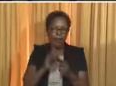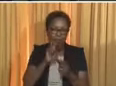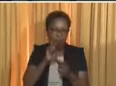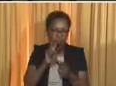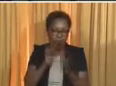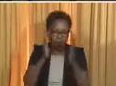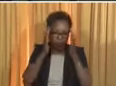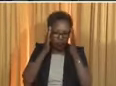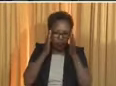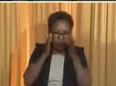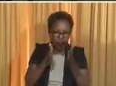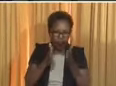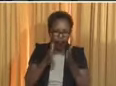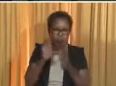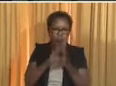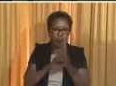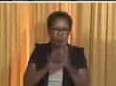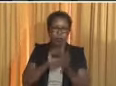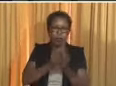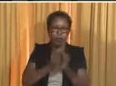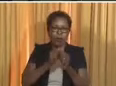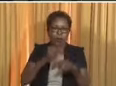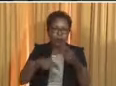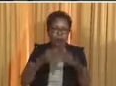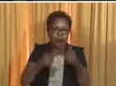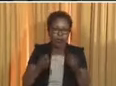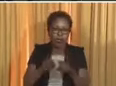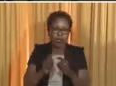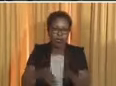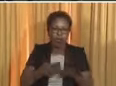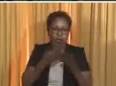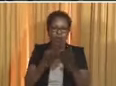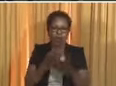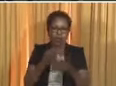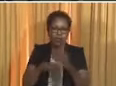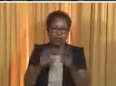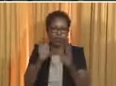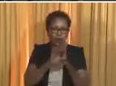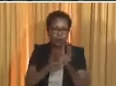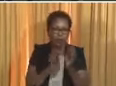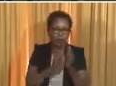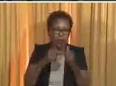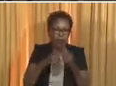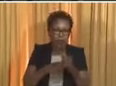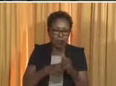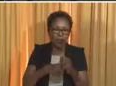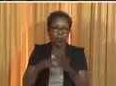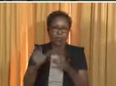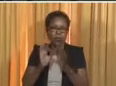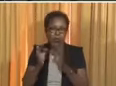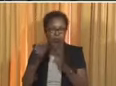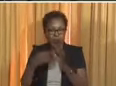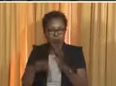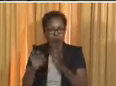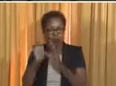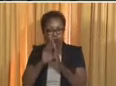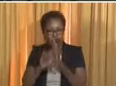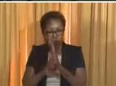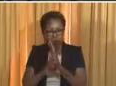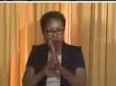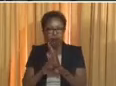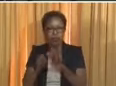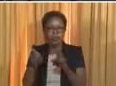at the constitutional amendment process as provided for in Chapter 16, the interpretation of constitutional silences,